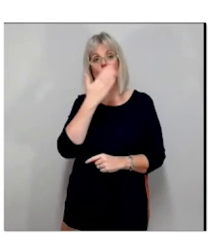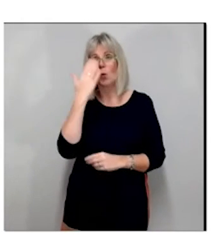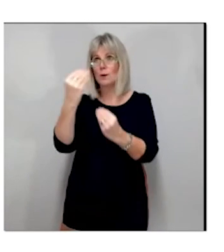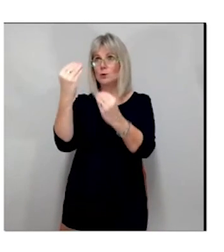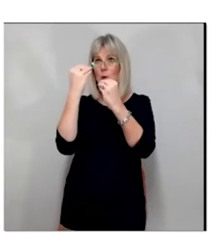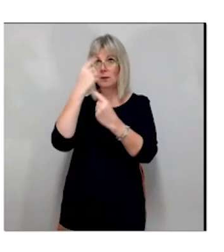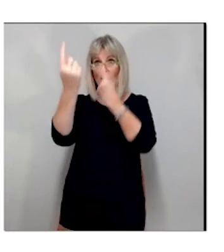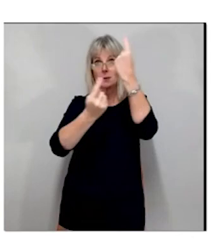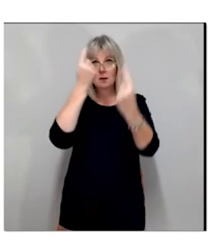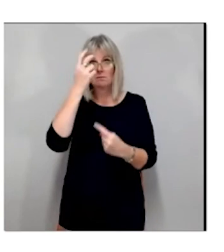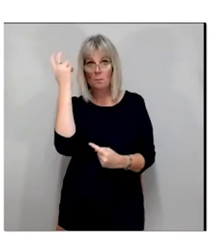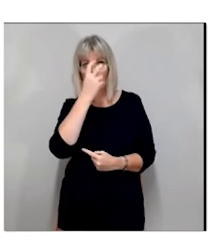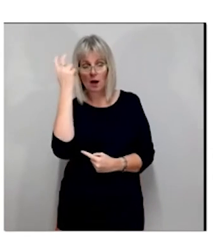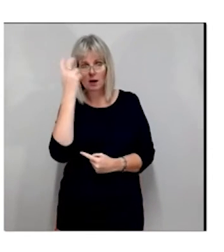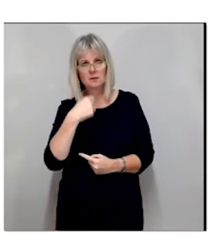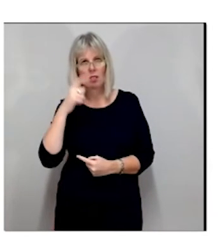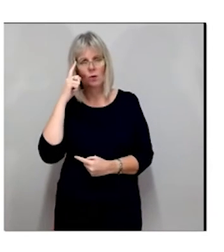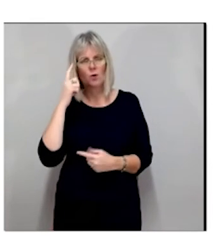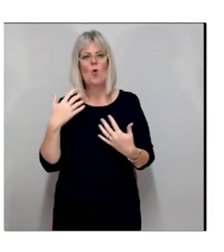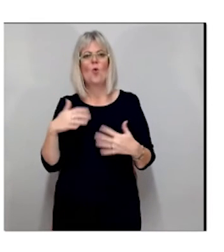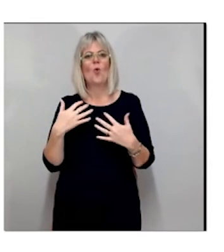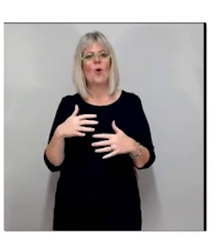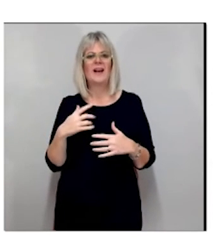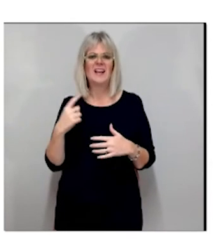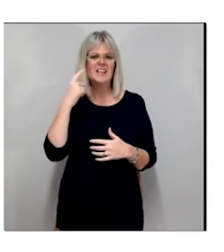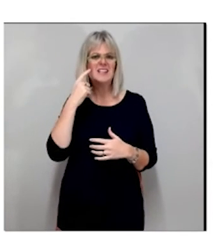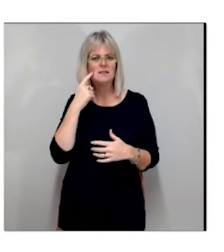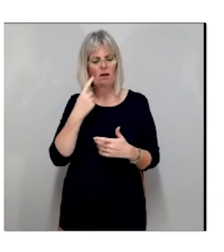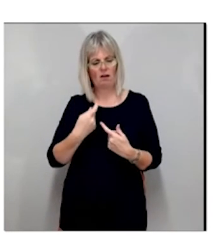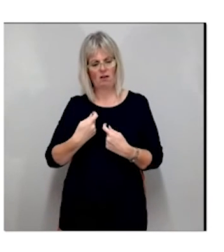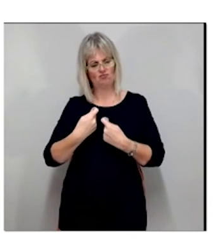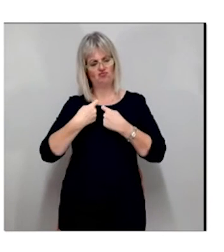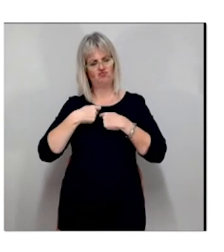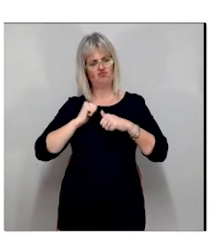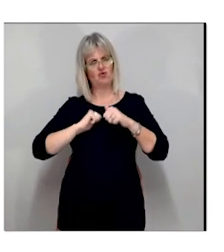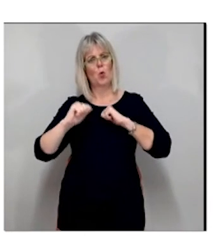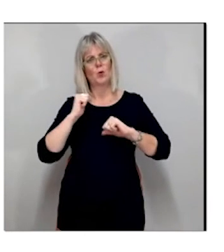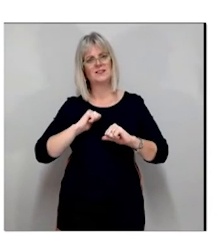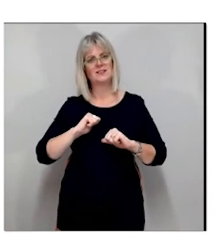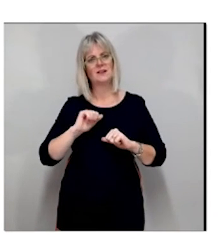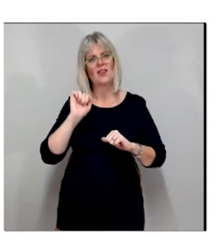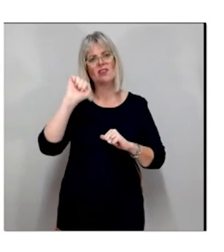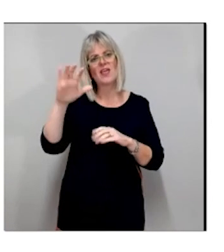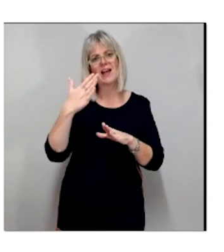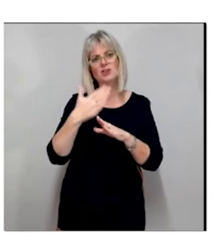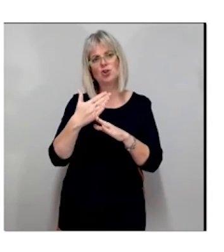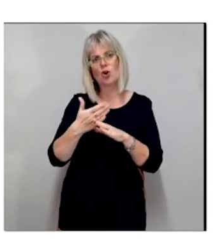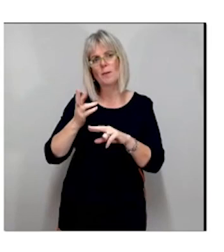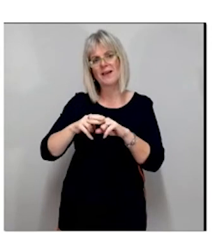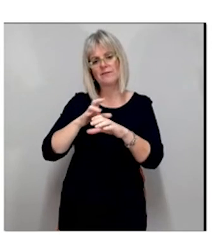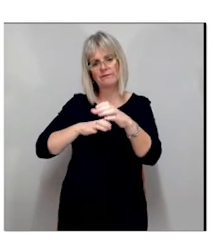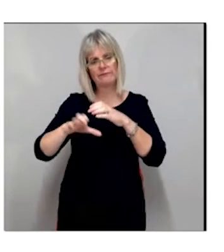how much easier and more rewarding their job would have been if they had had the use of technology available to